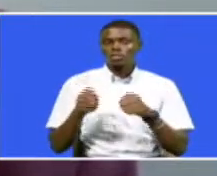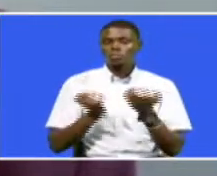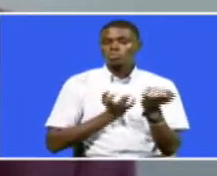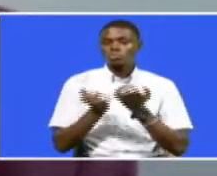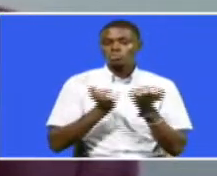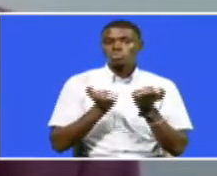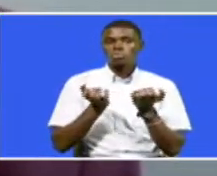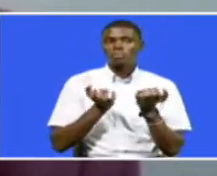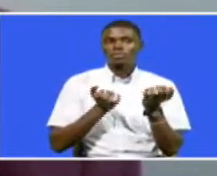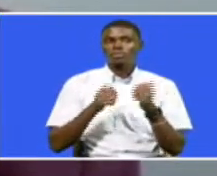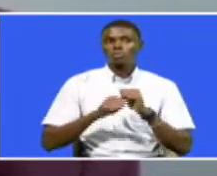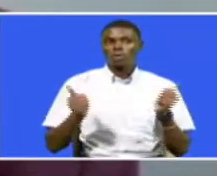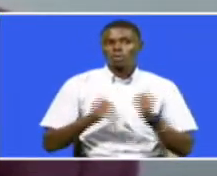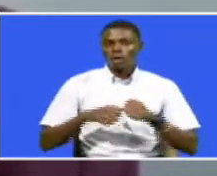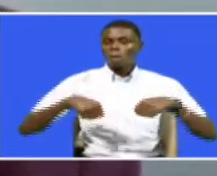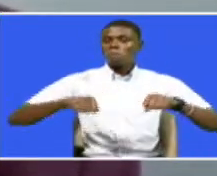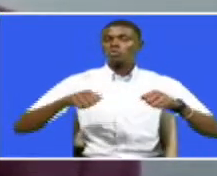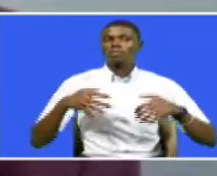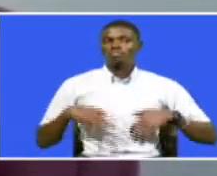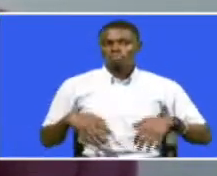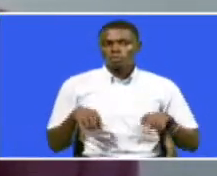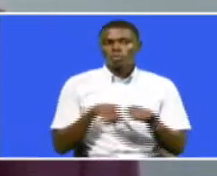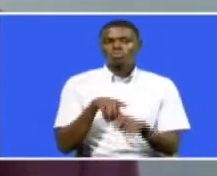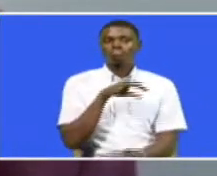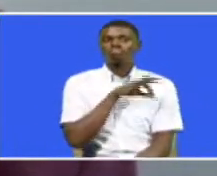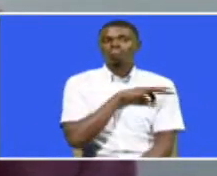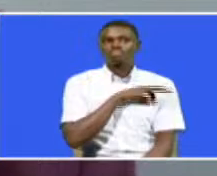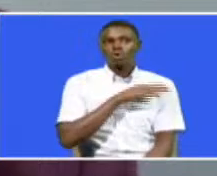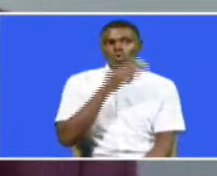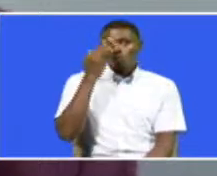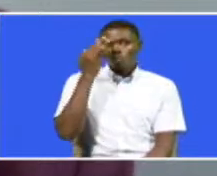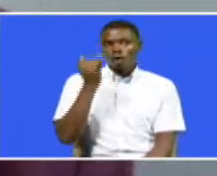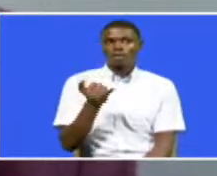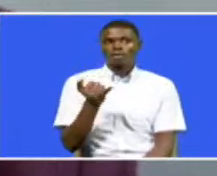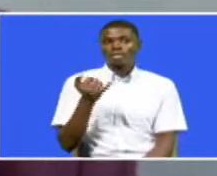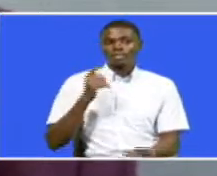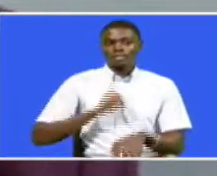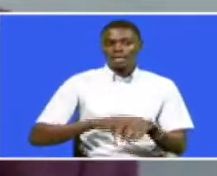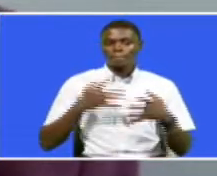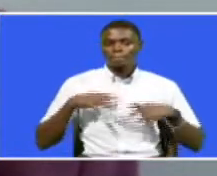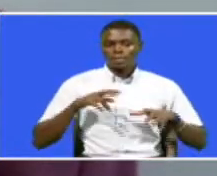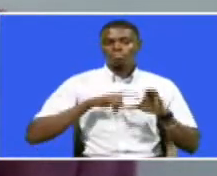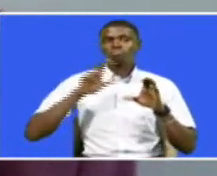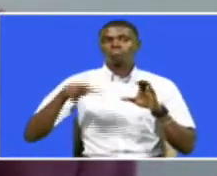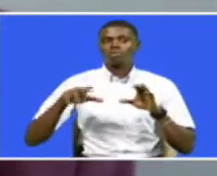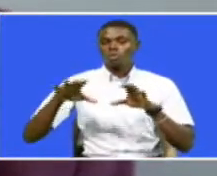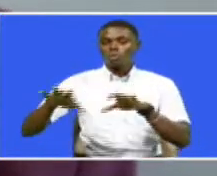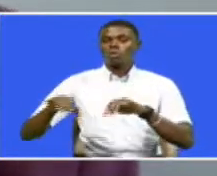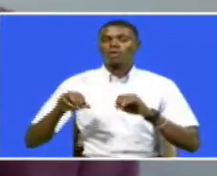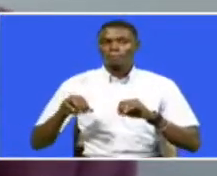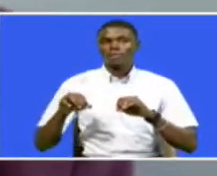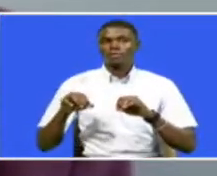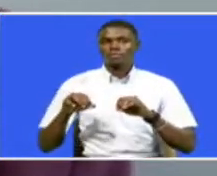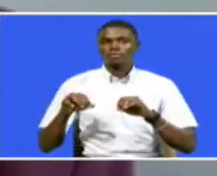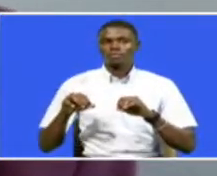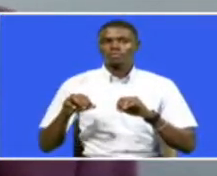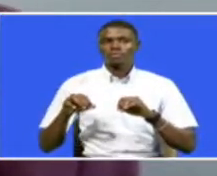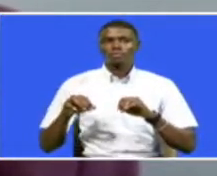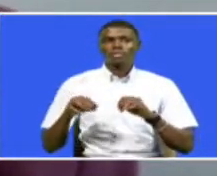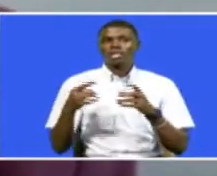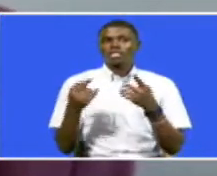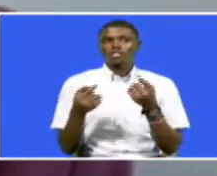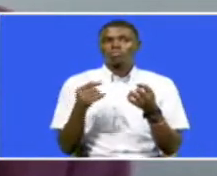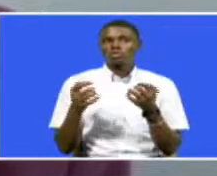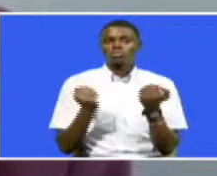well. The motorbike people also benefit because immediately people land, they pick them. The